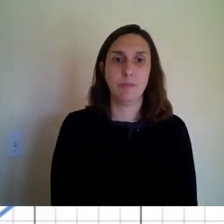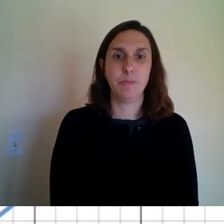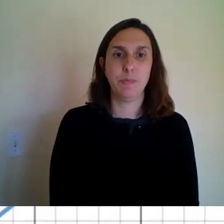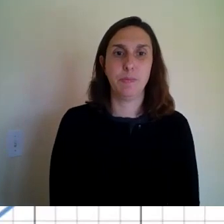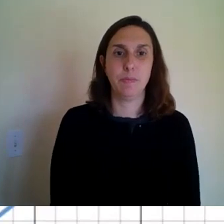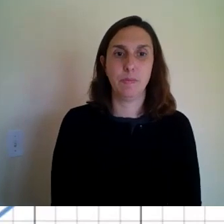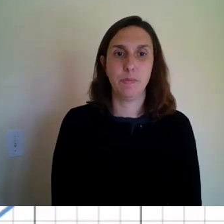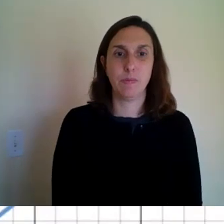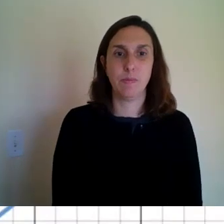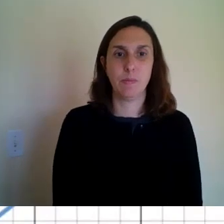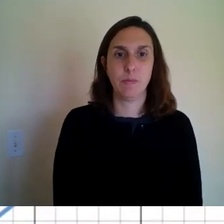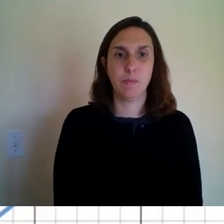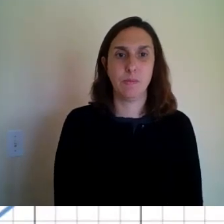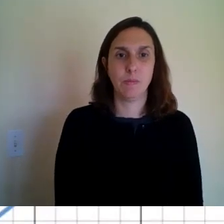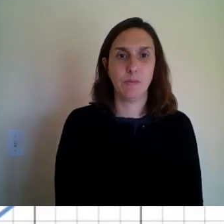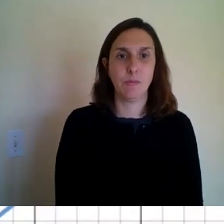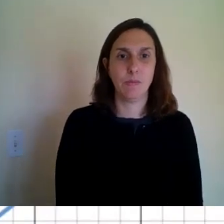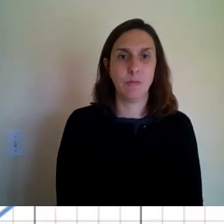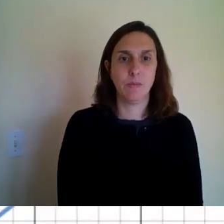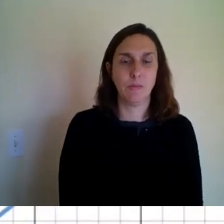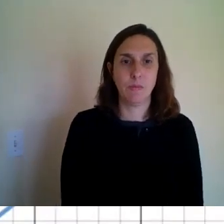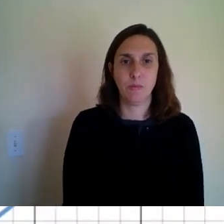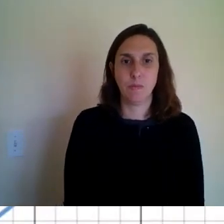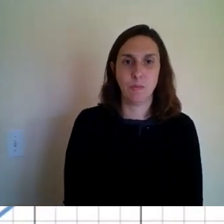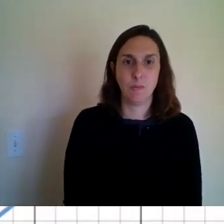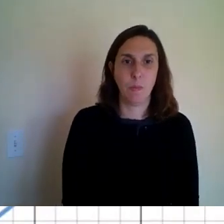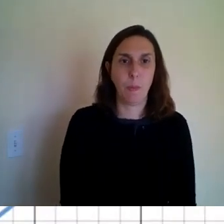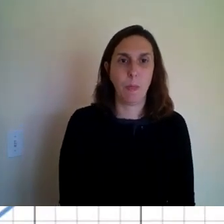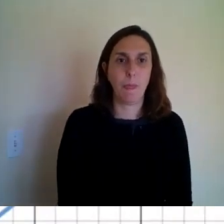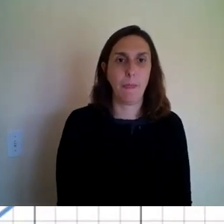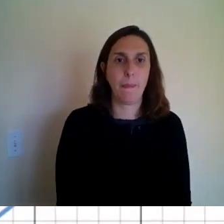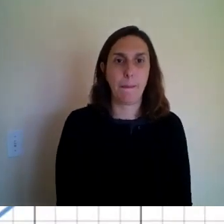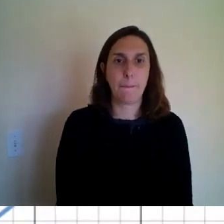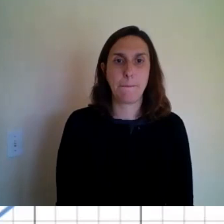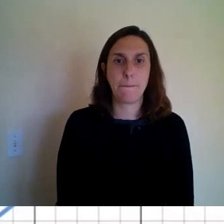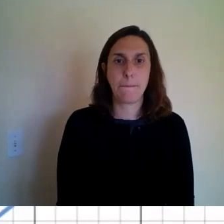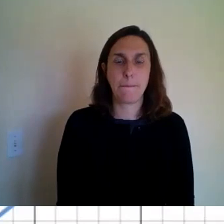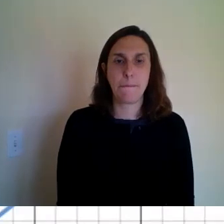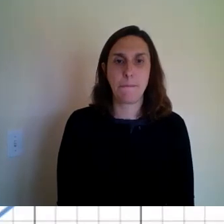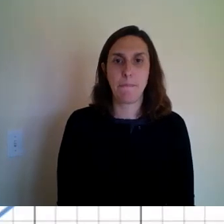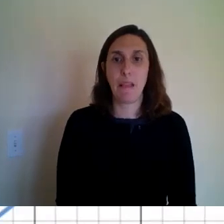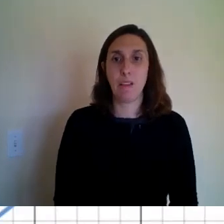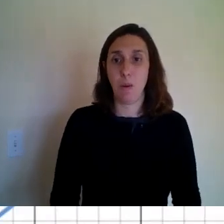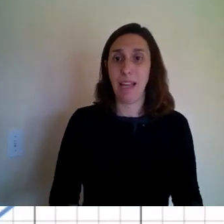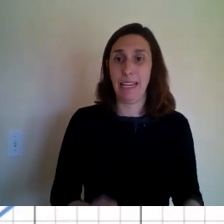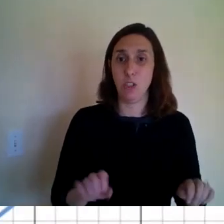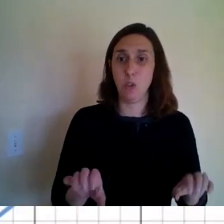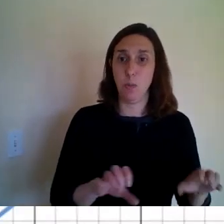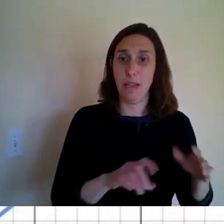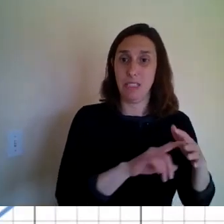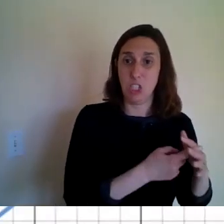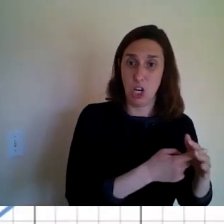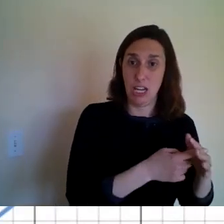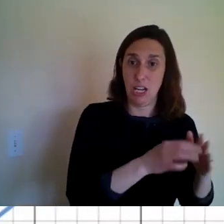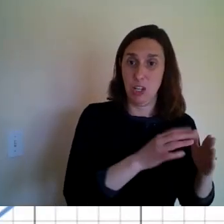or 12. So my endpoint to my starting point to my endpoint, they reverse